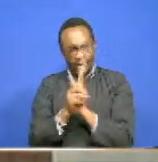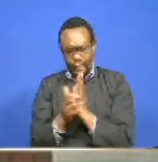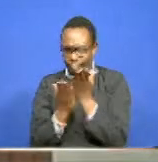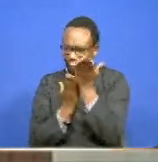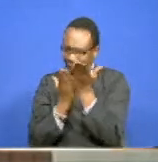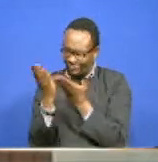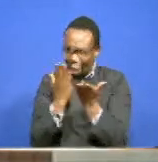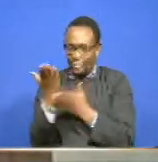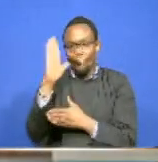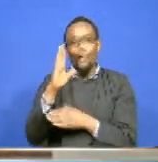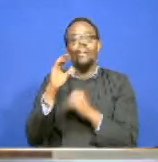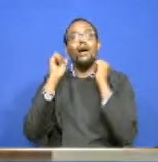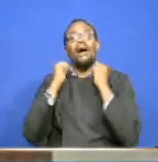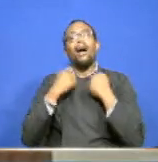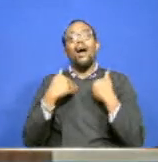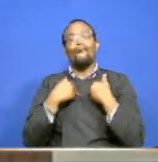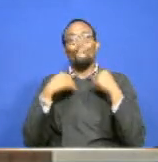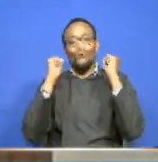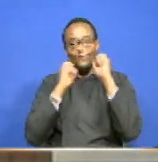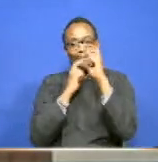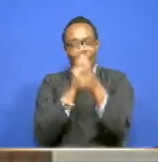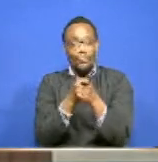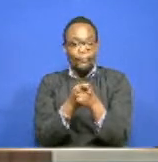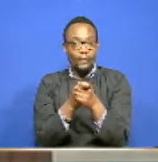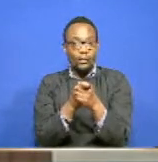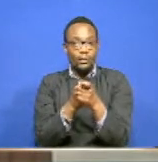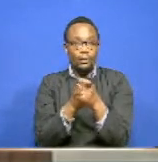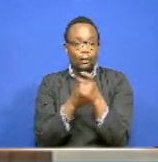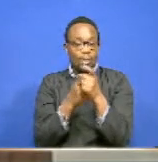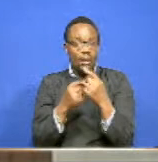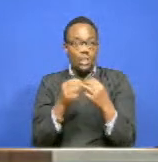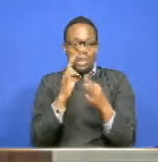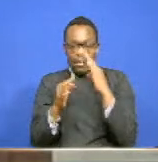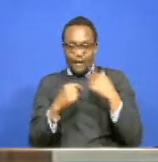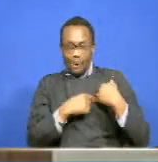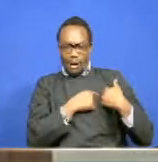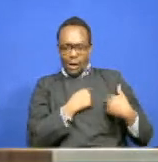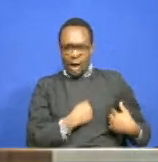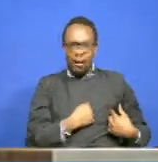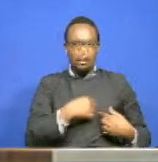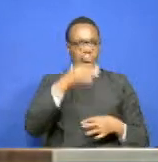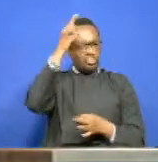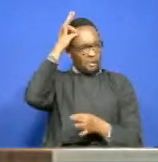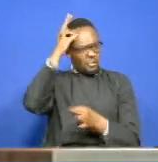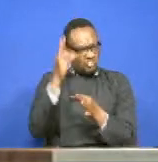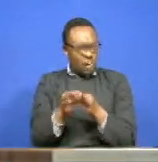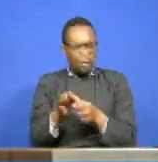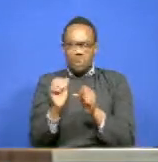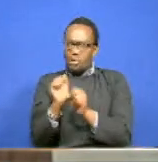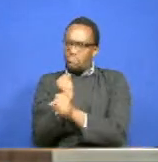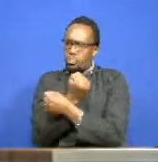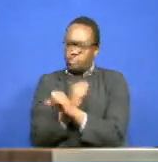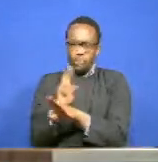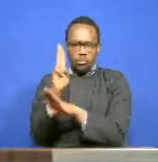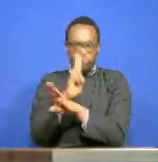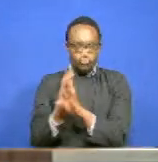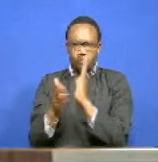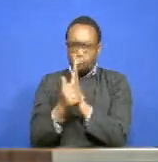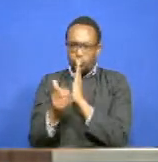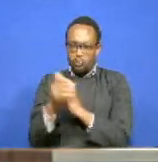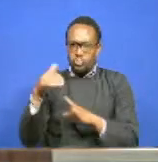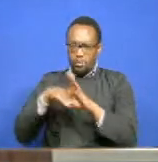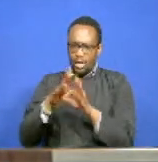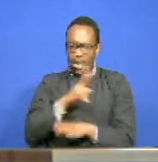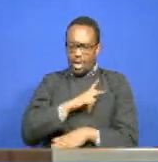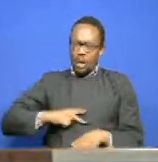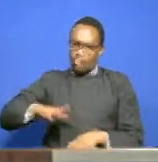will be rewarded. The one who has no heart and fails to use his or her abilities in the kingdom of